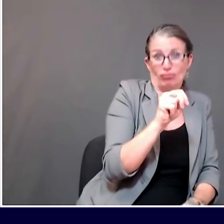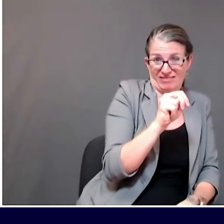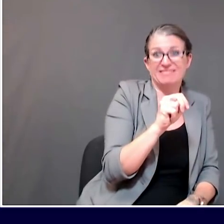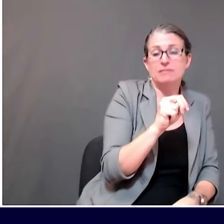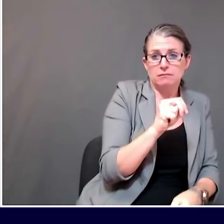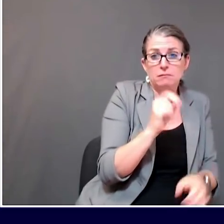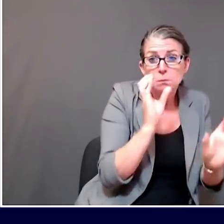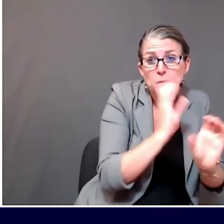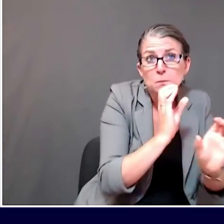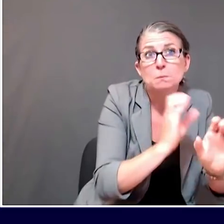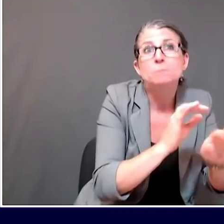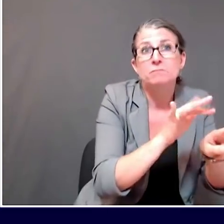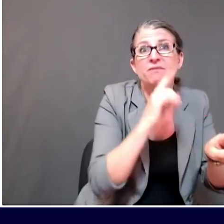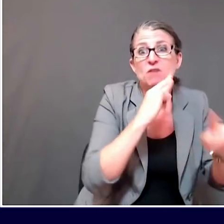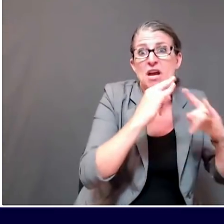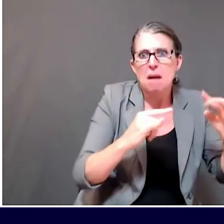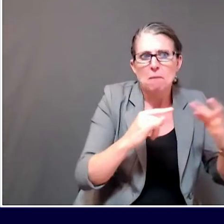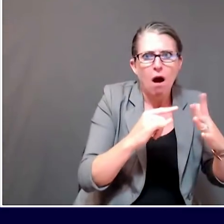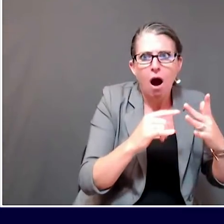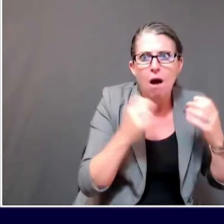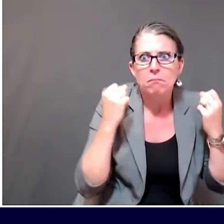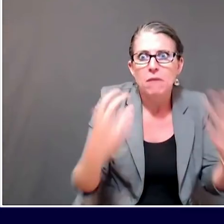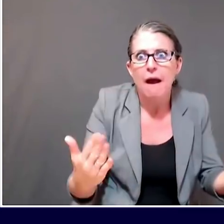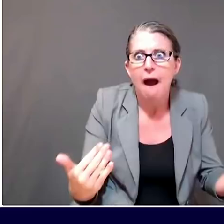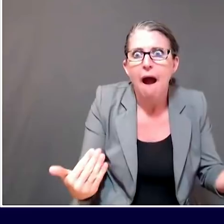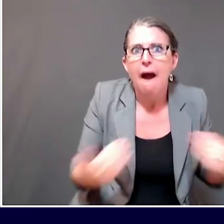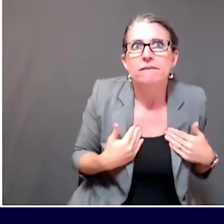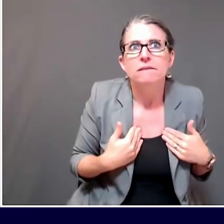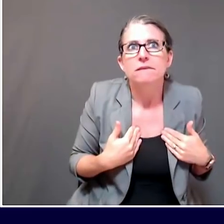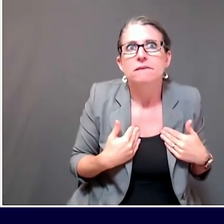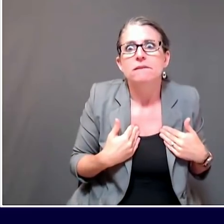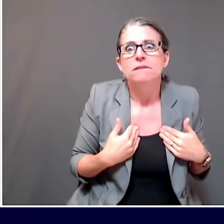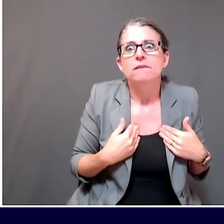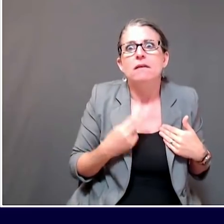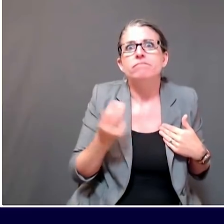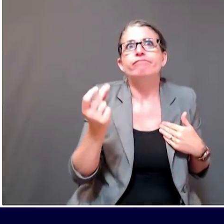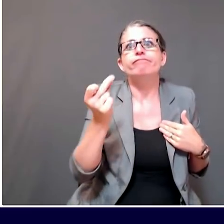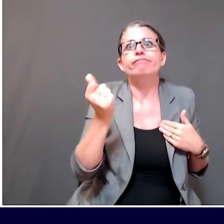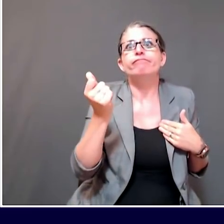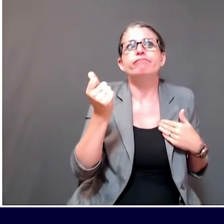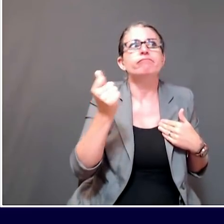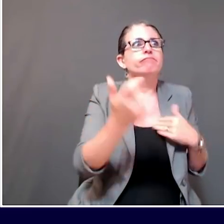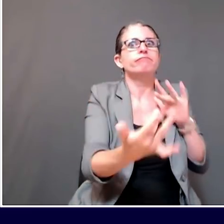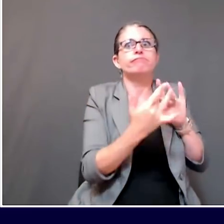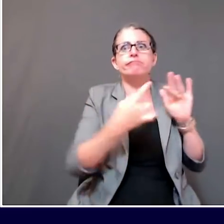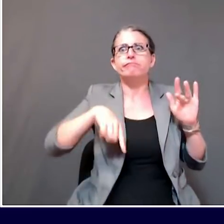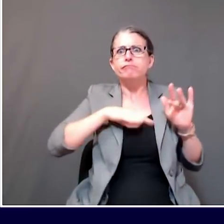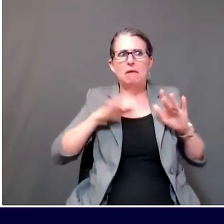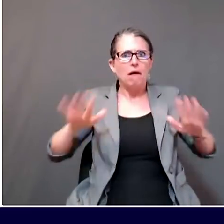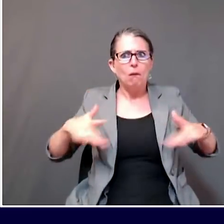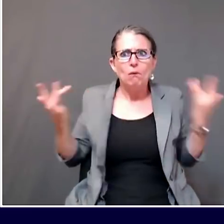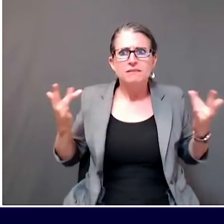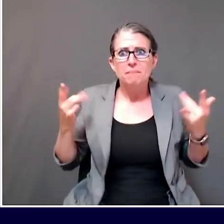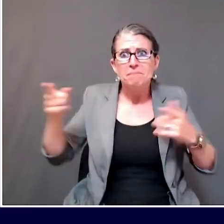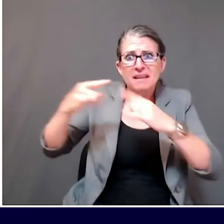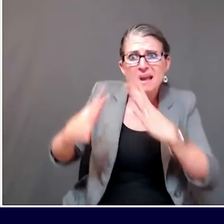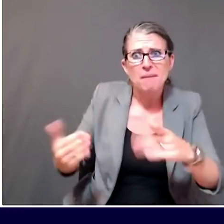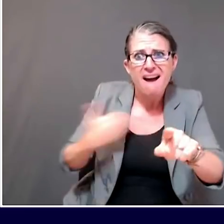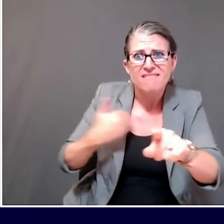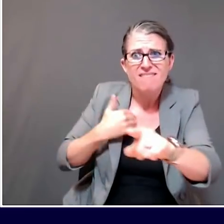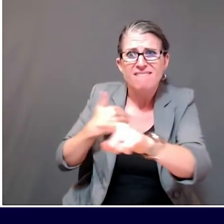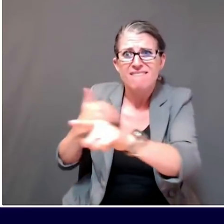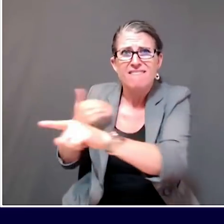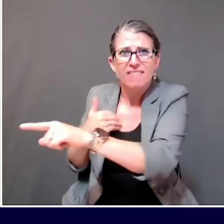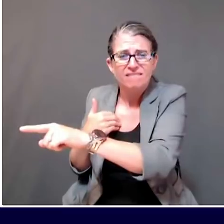reported to Maine CDC. We classify all cases that are probable